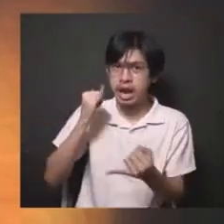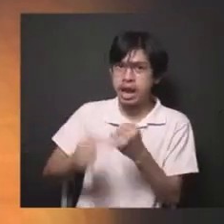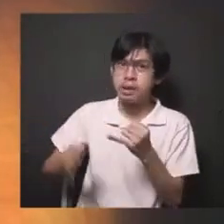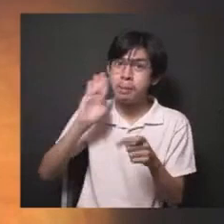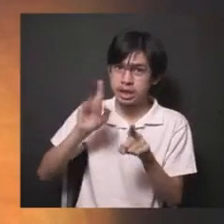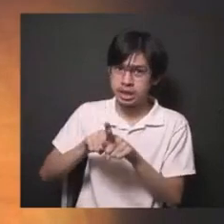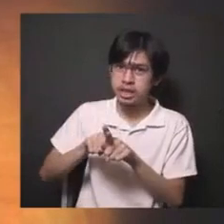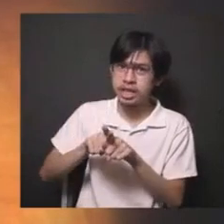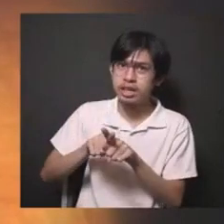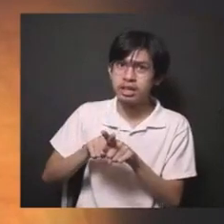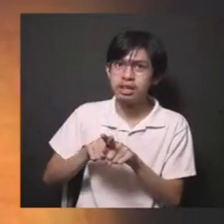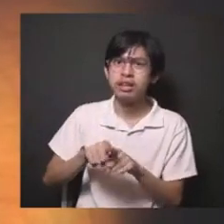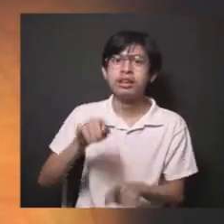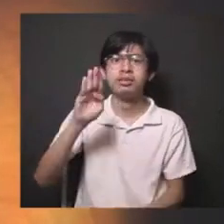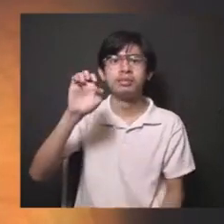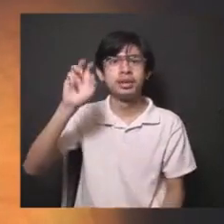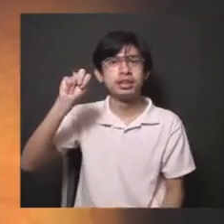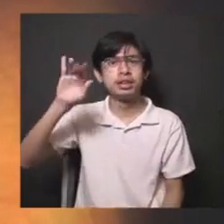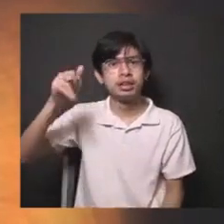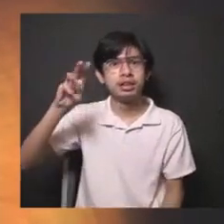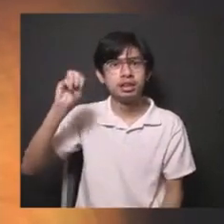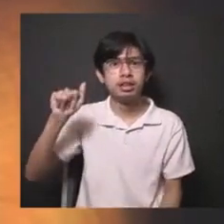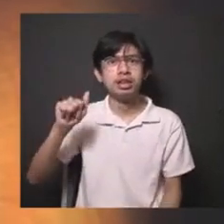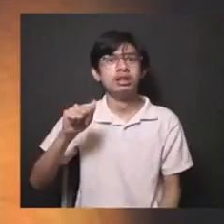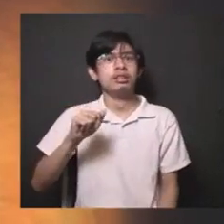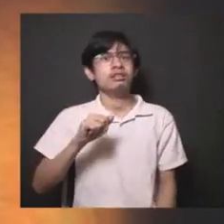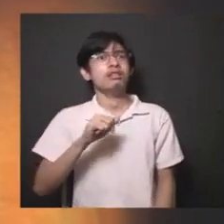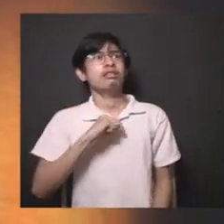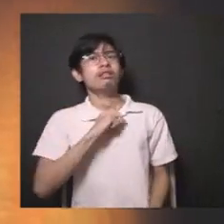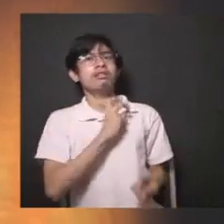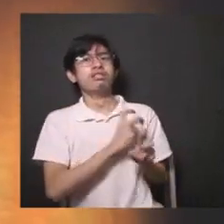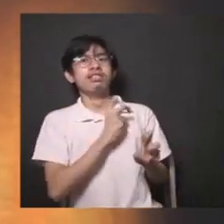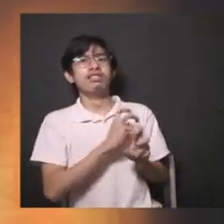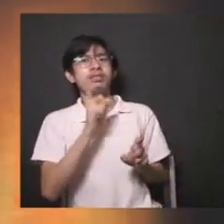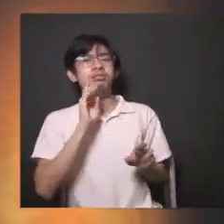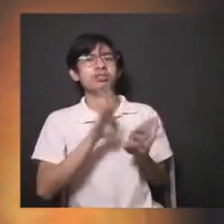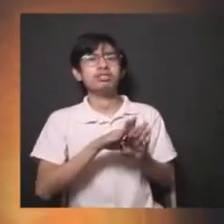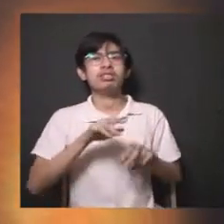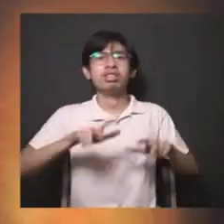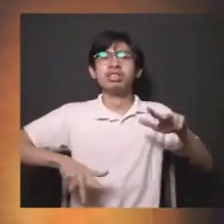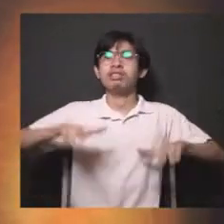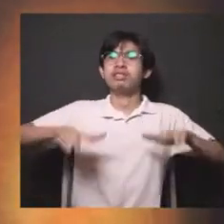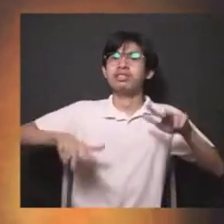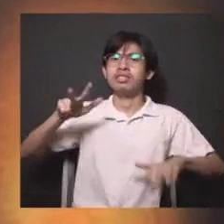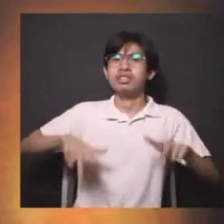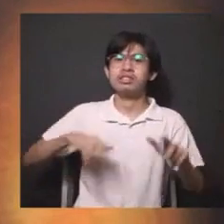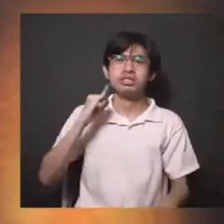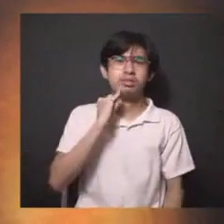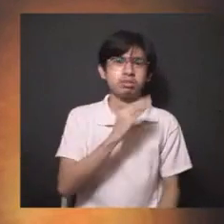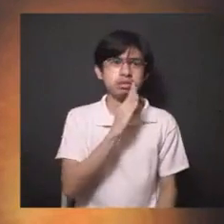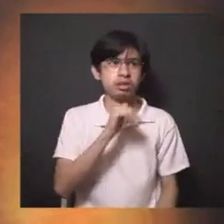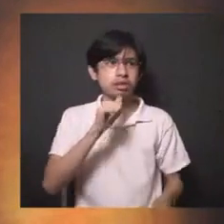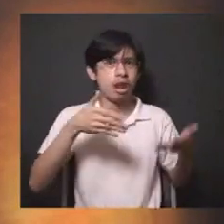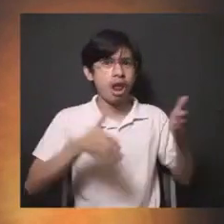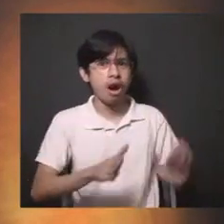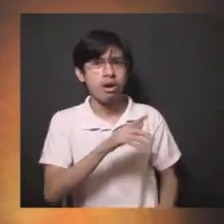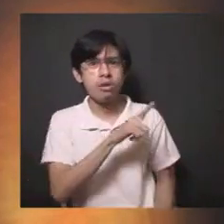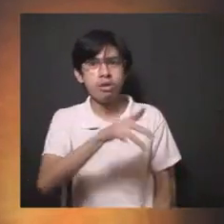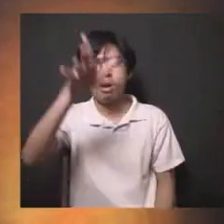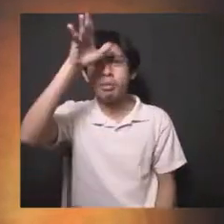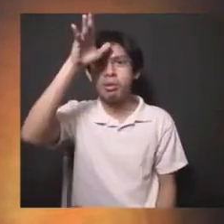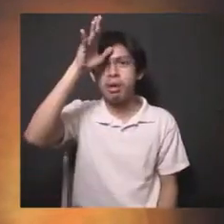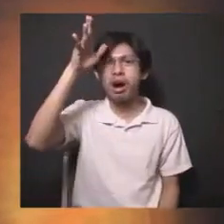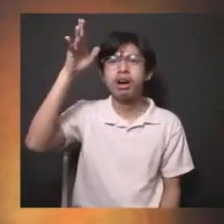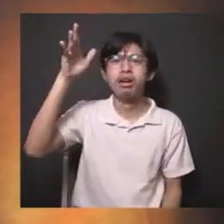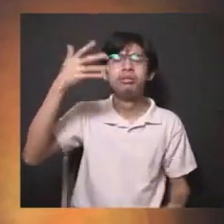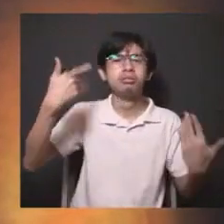And of course, they know that's going to be difficult. Of course, they know that Jacob, their father, would not allow it, but he still proceeded with it. But